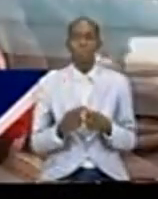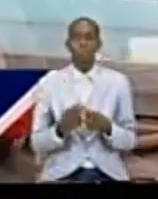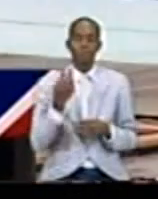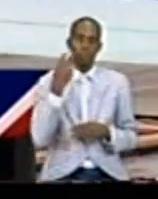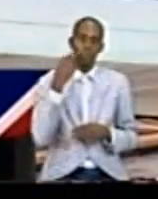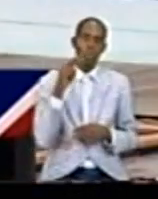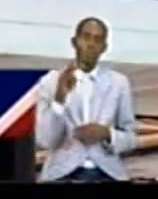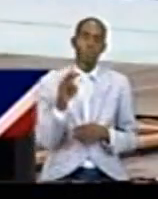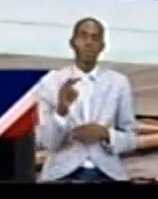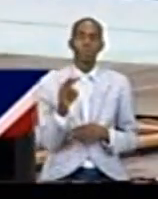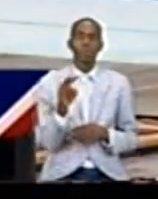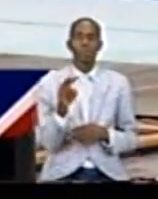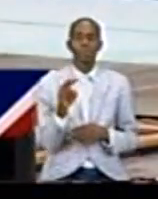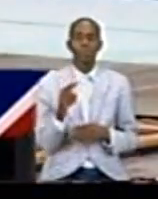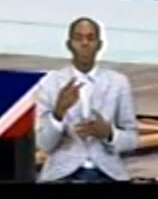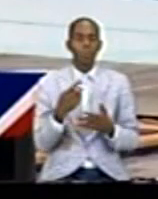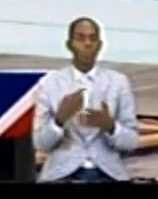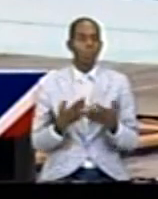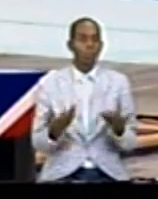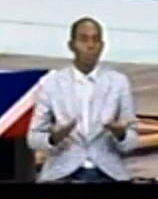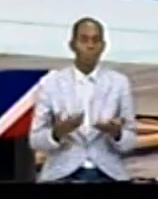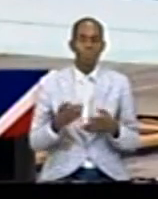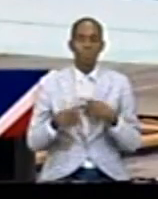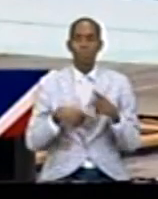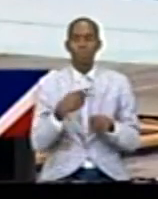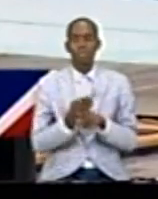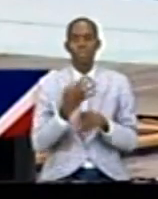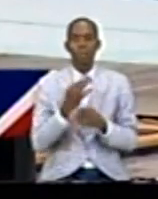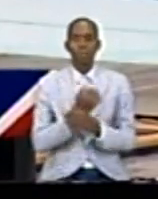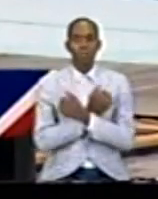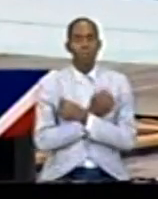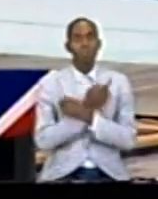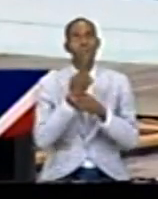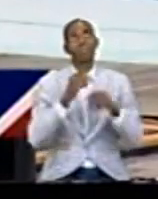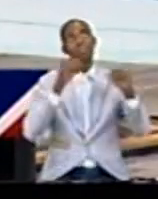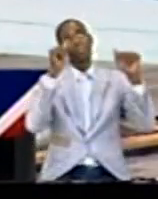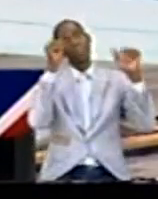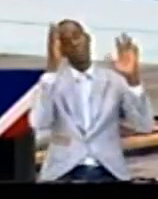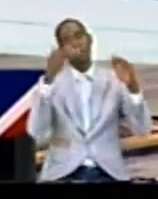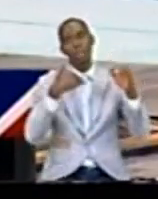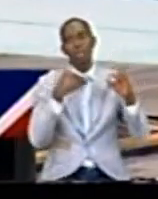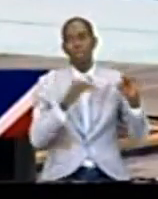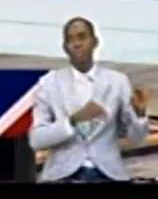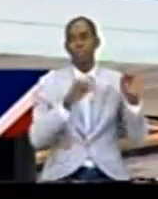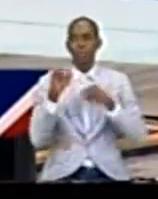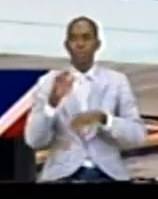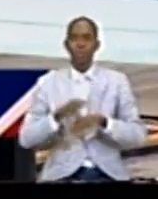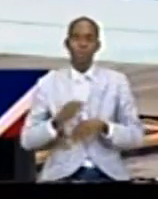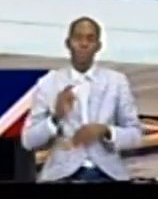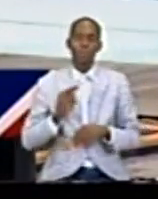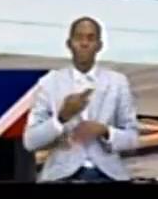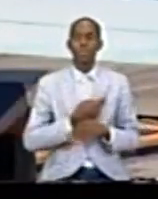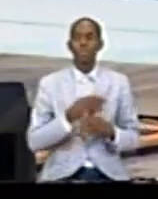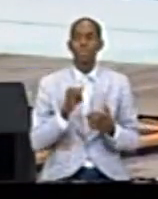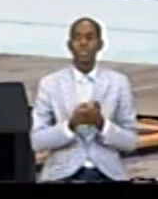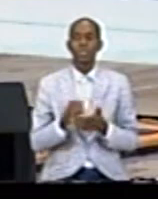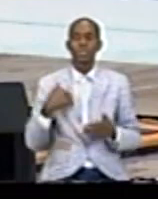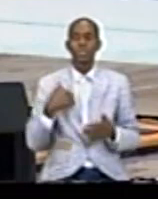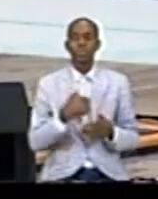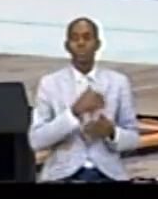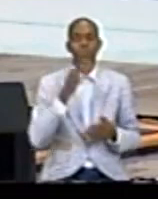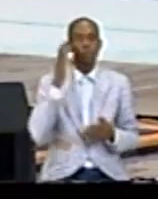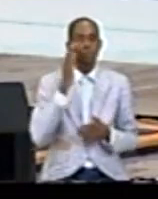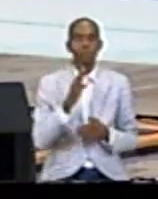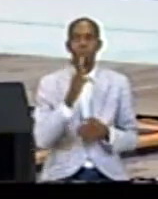Behold, what manner of love the Father has bestowed upon us, that we shall be